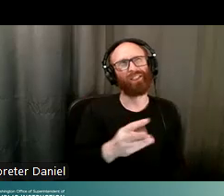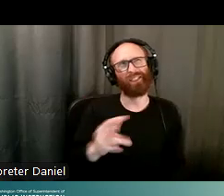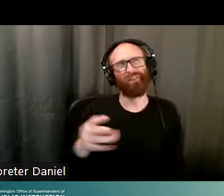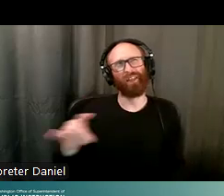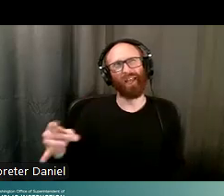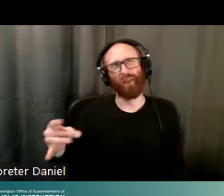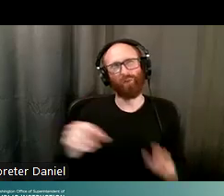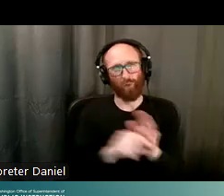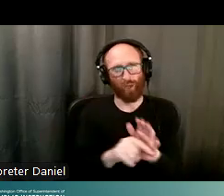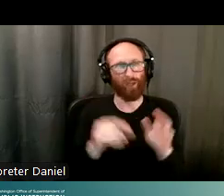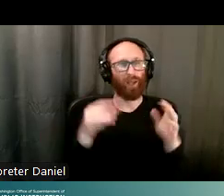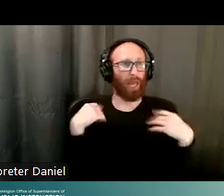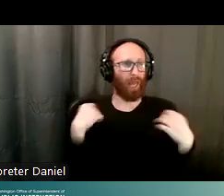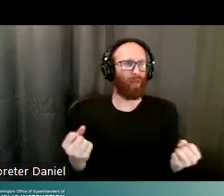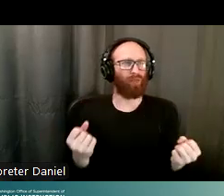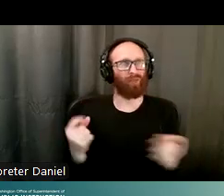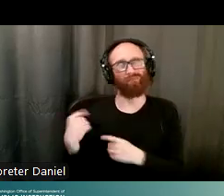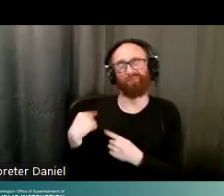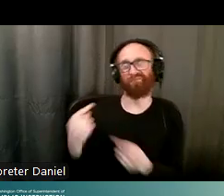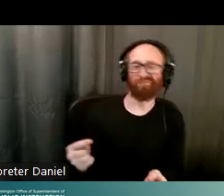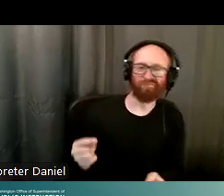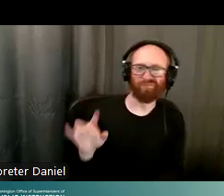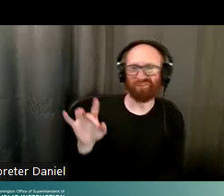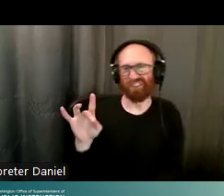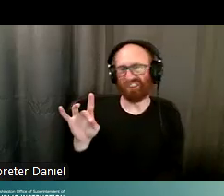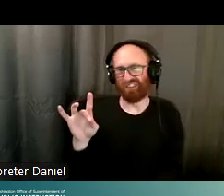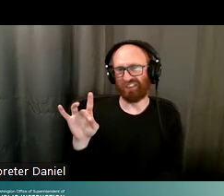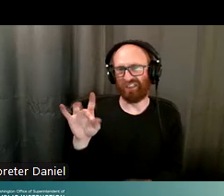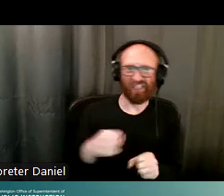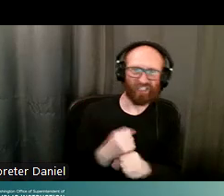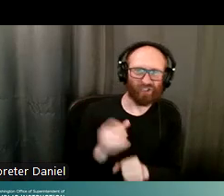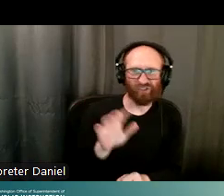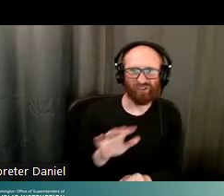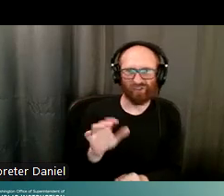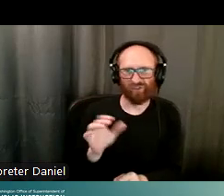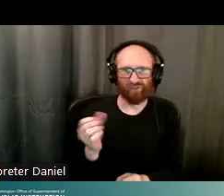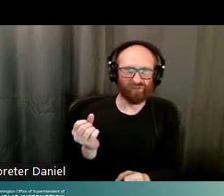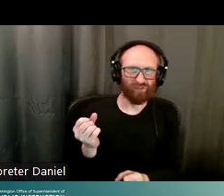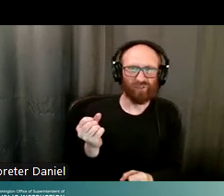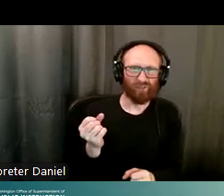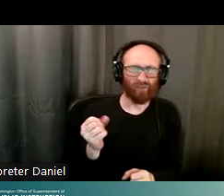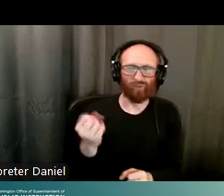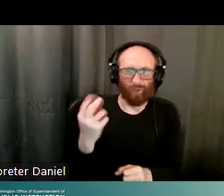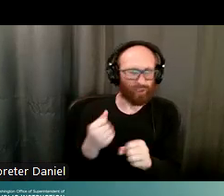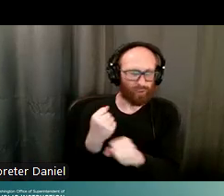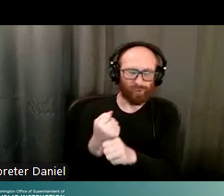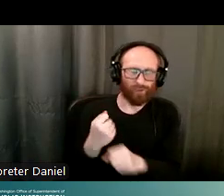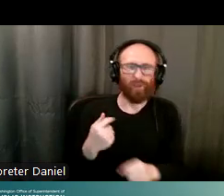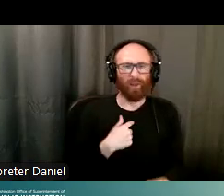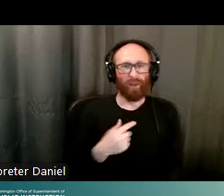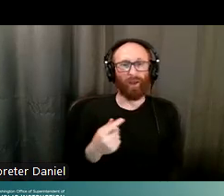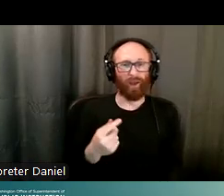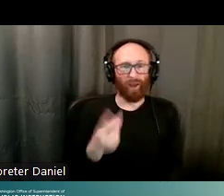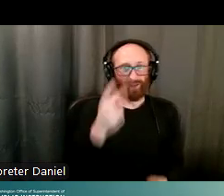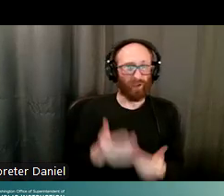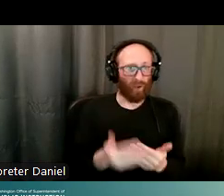12 years. And that was a role where I saw almost every student on campus because health class